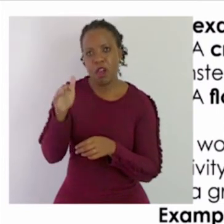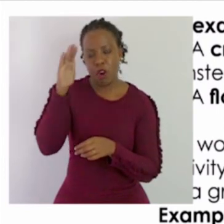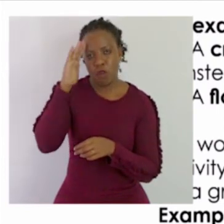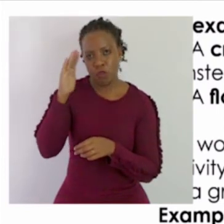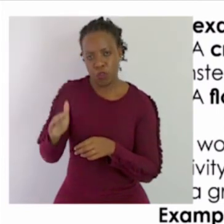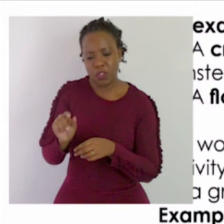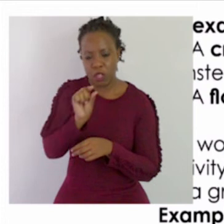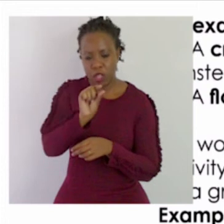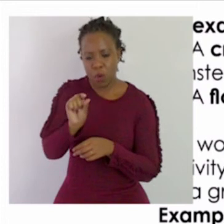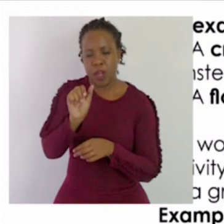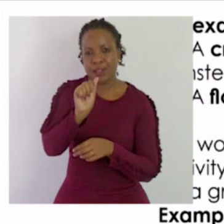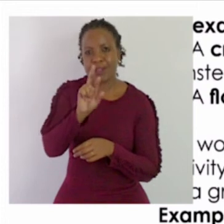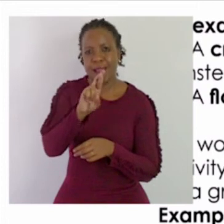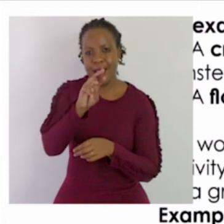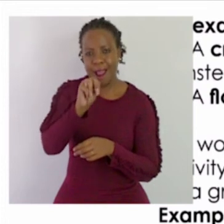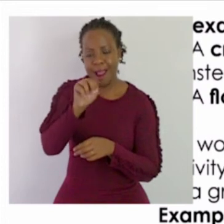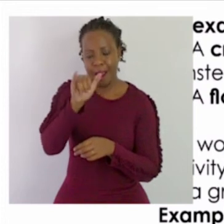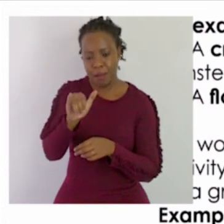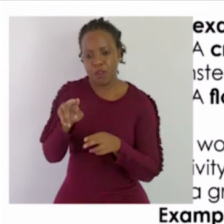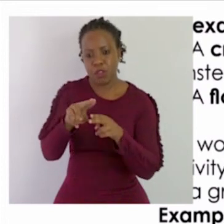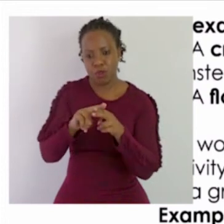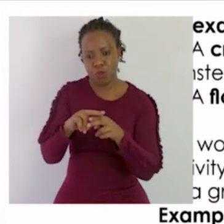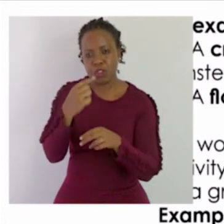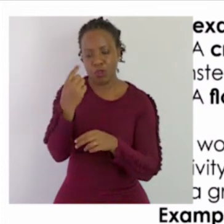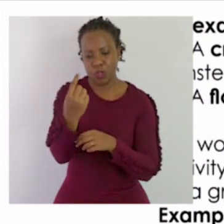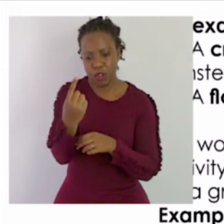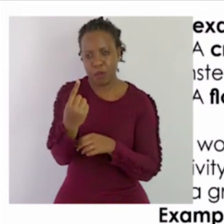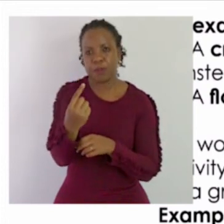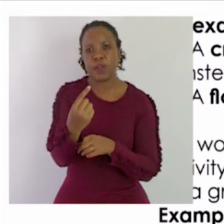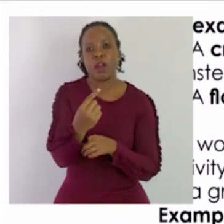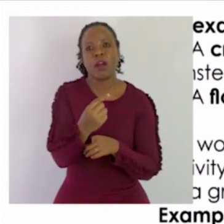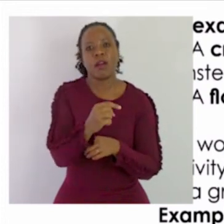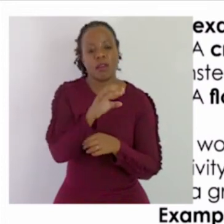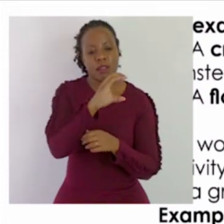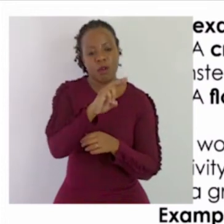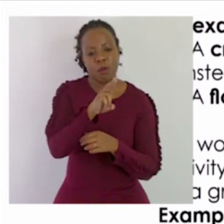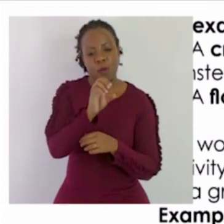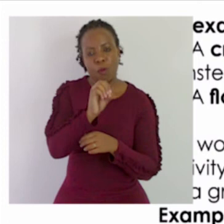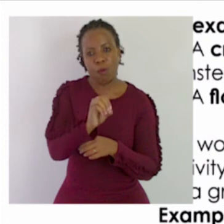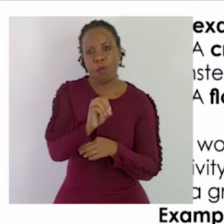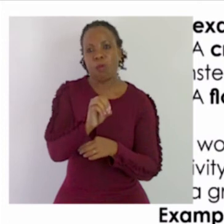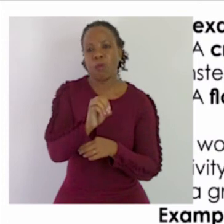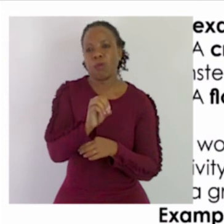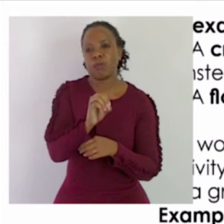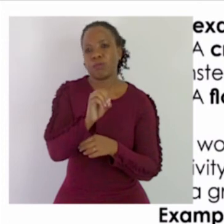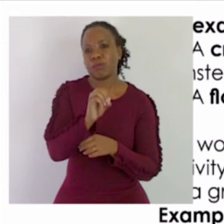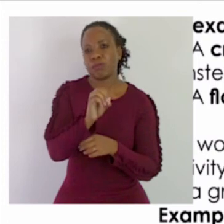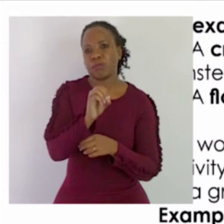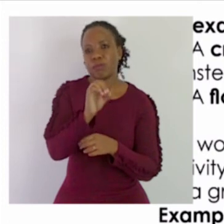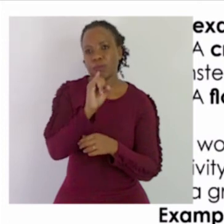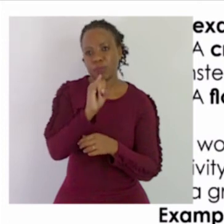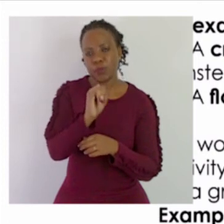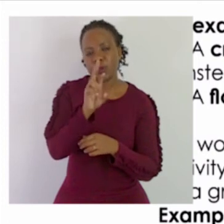of singers. So if we simply say the staff, we know we are talking about teachers. If we say the army,